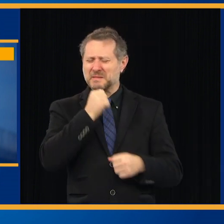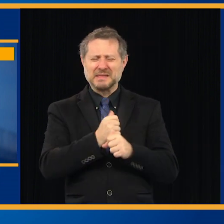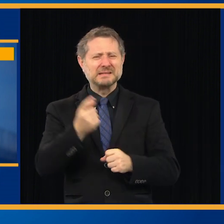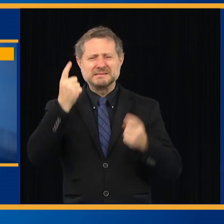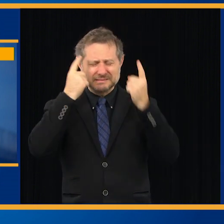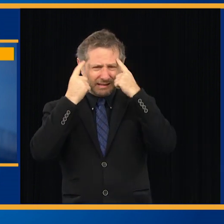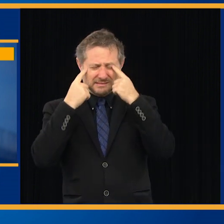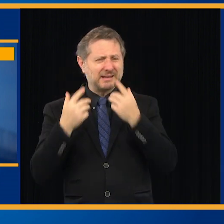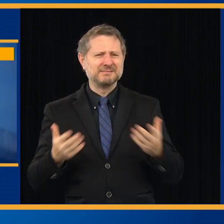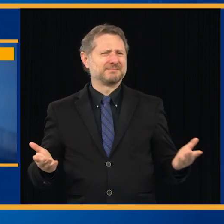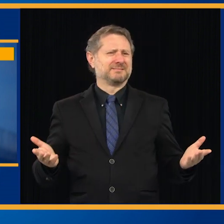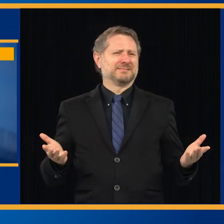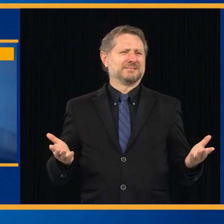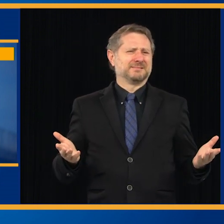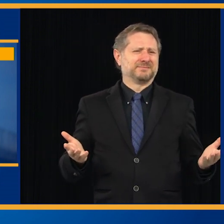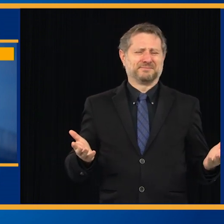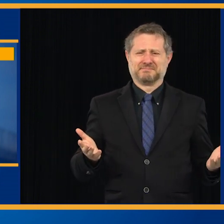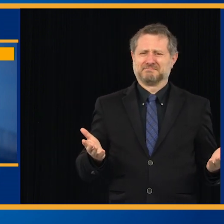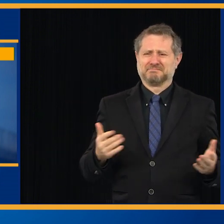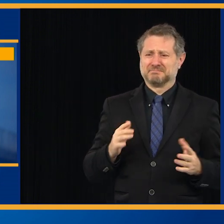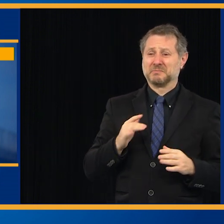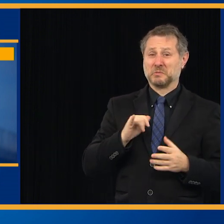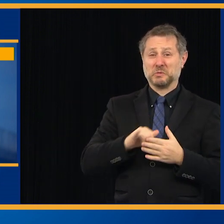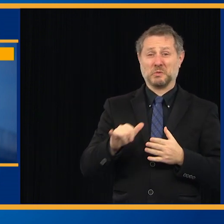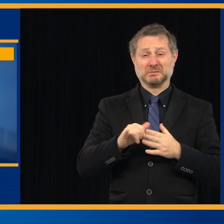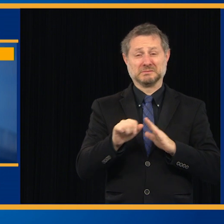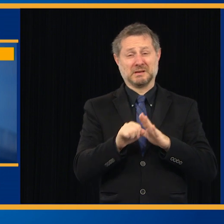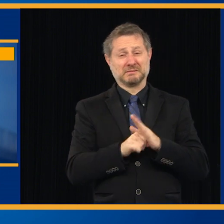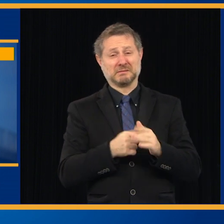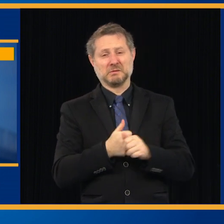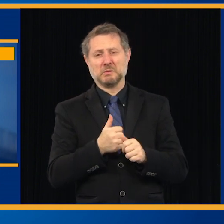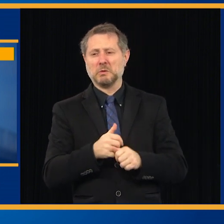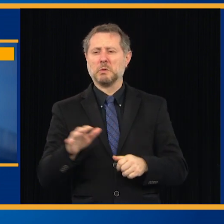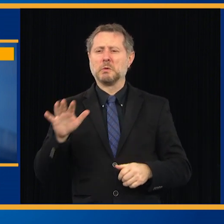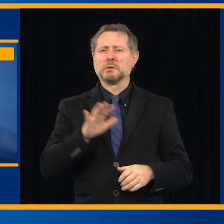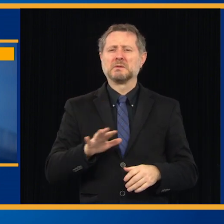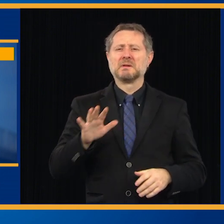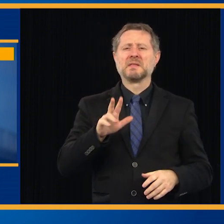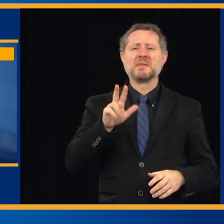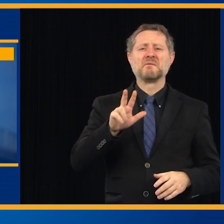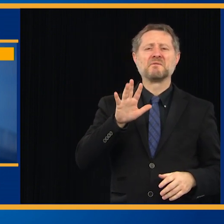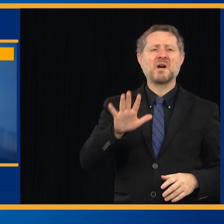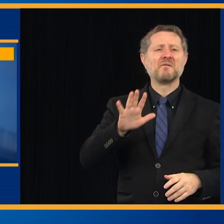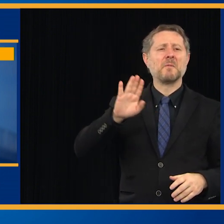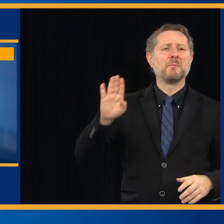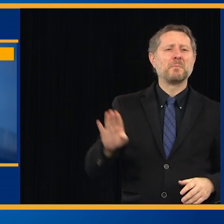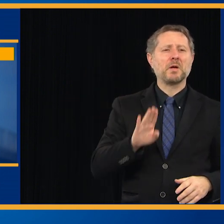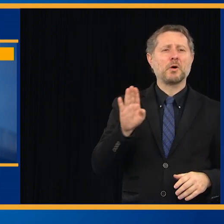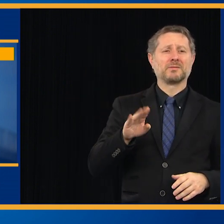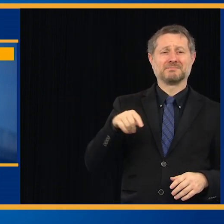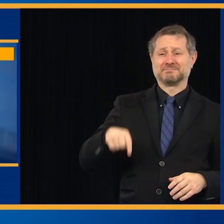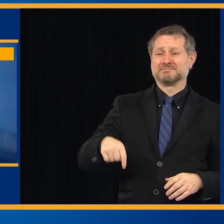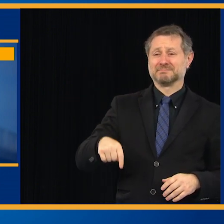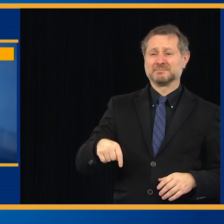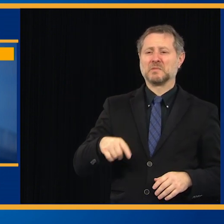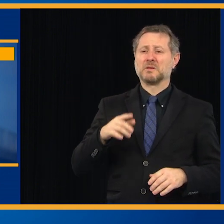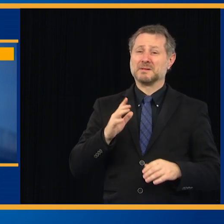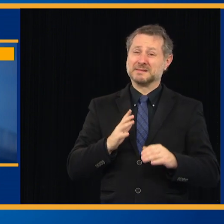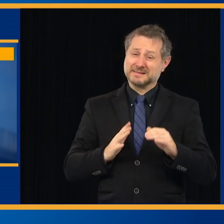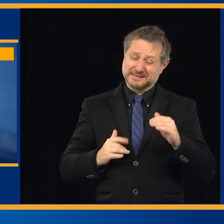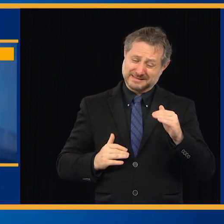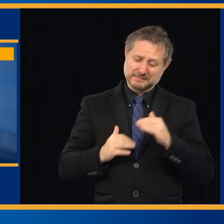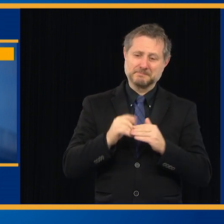all. New York alone would need about $35 billion this year just to